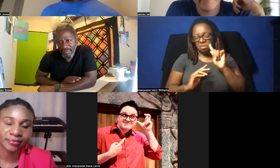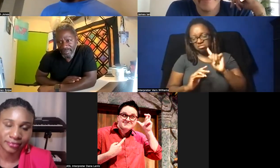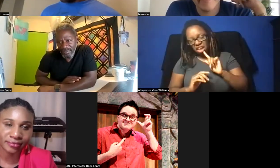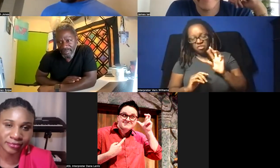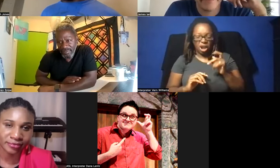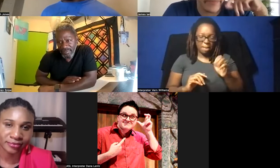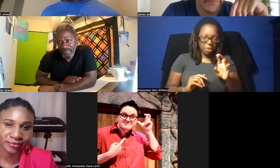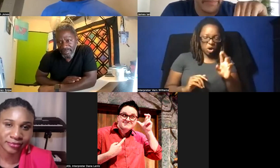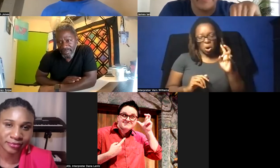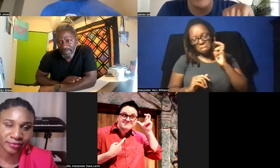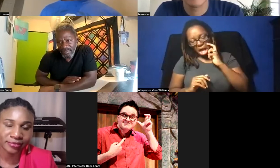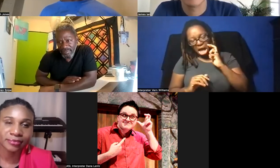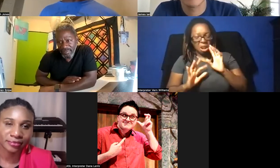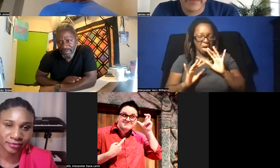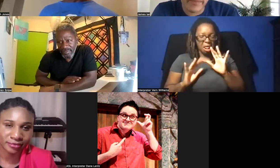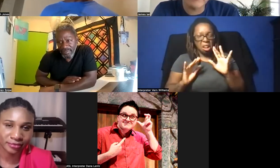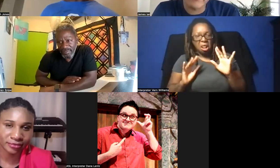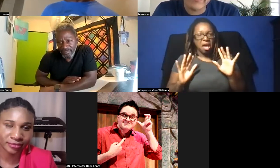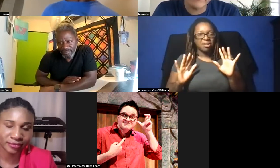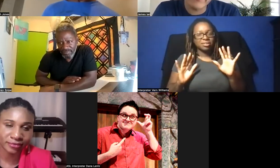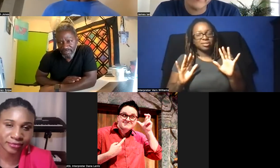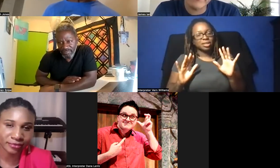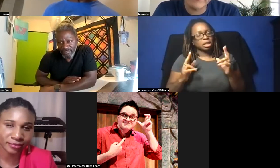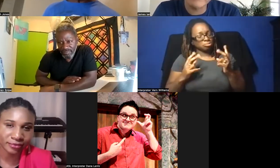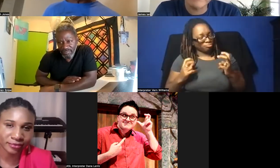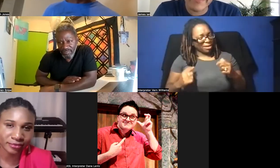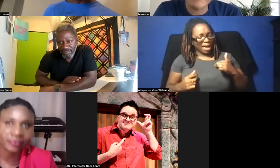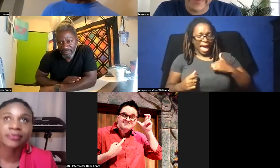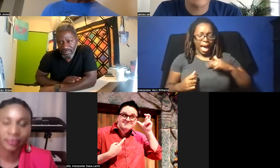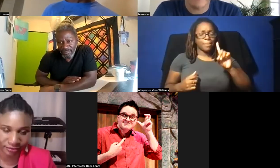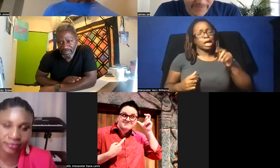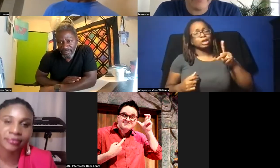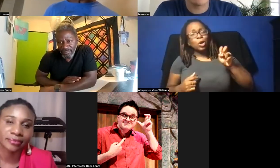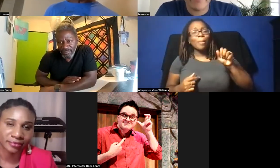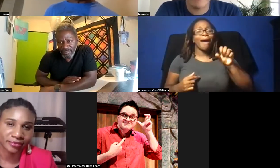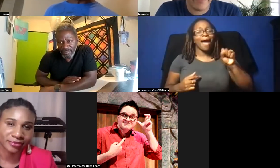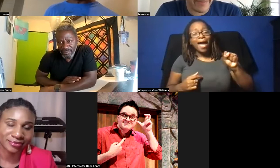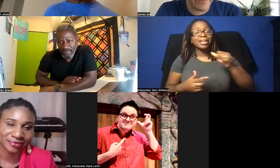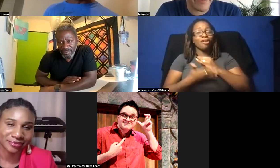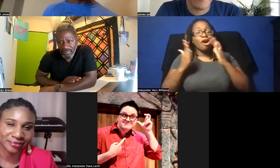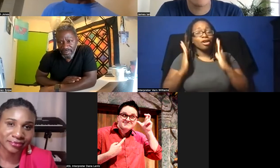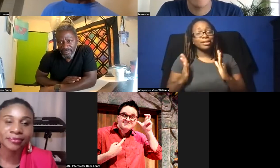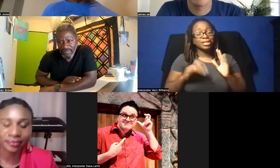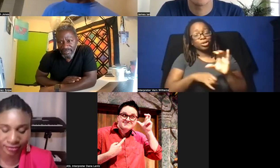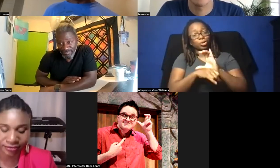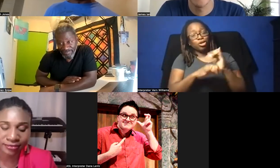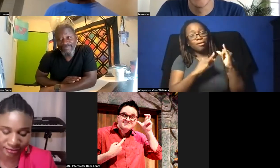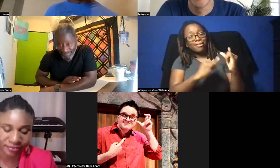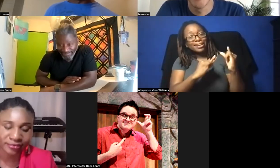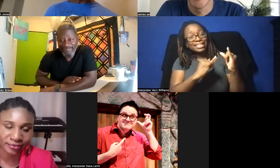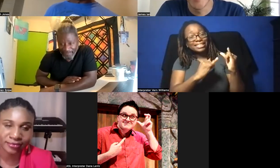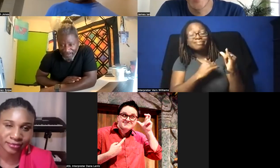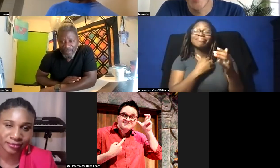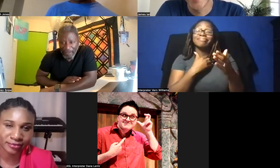you're a blind hip hop artist, you're this, that you just a dope ass artist and you chocolate like us. Whether your